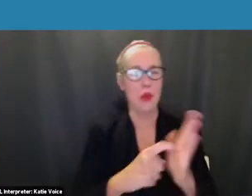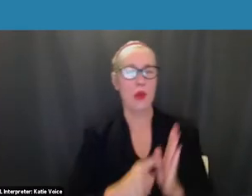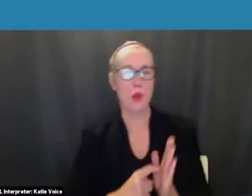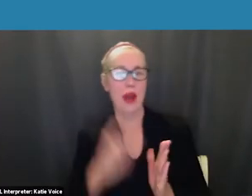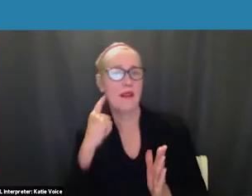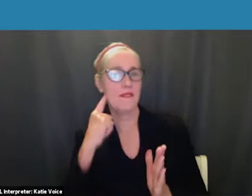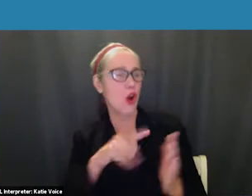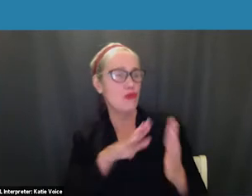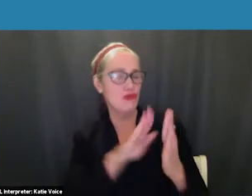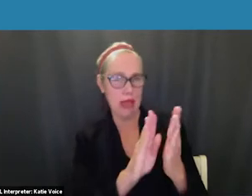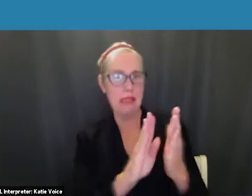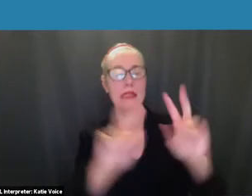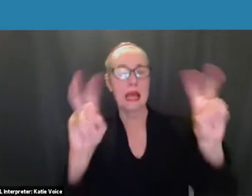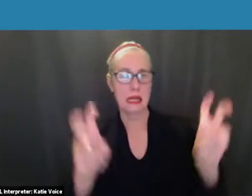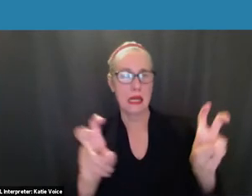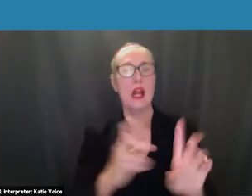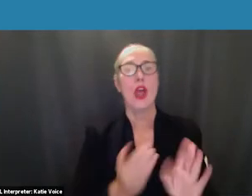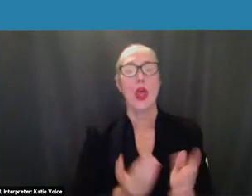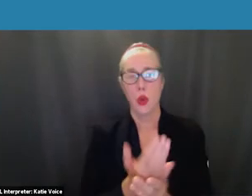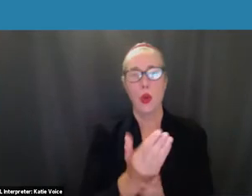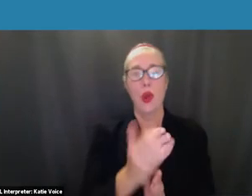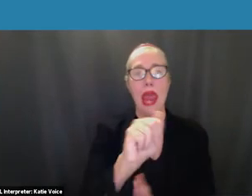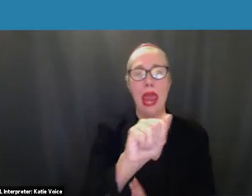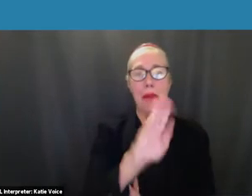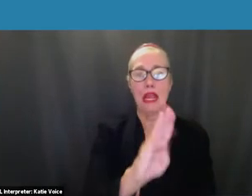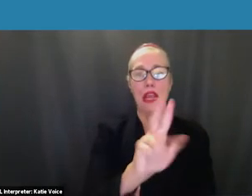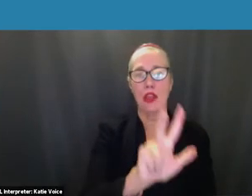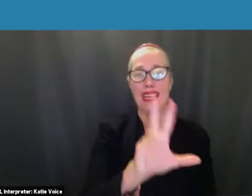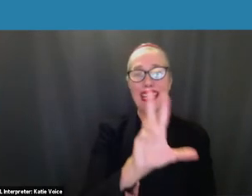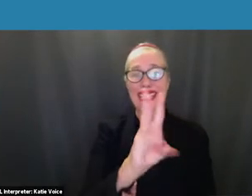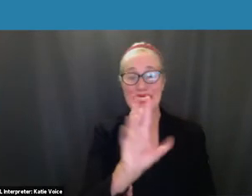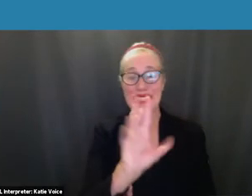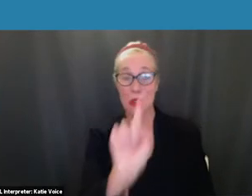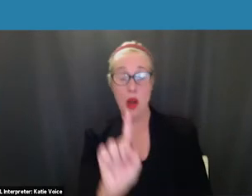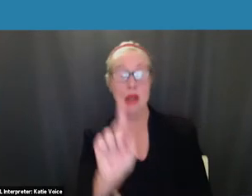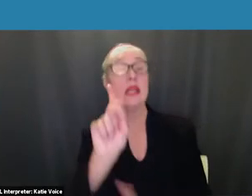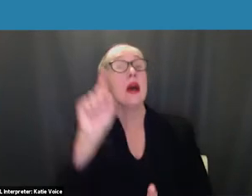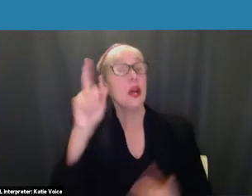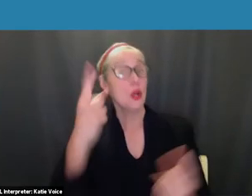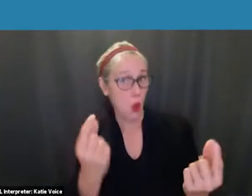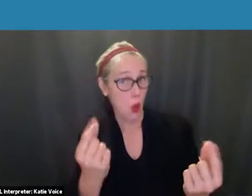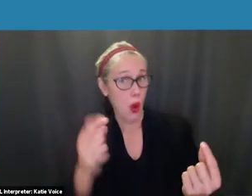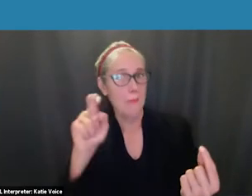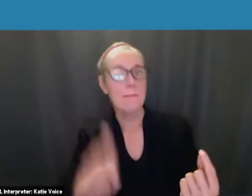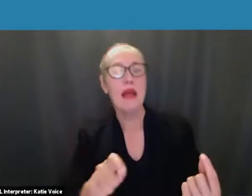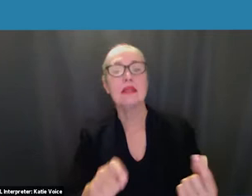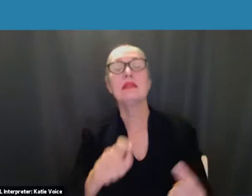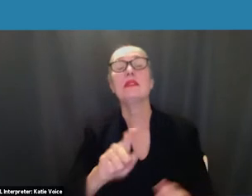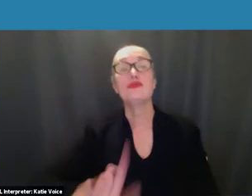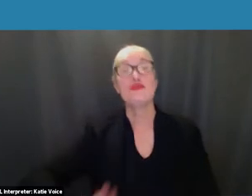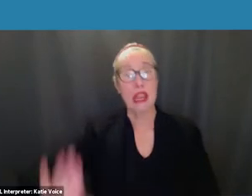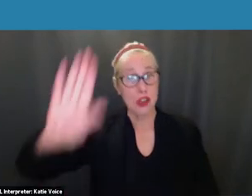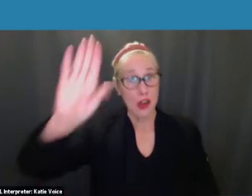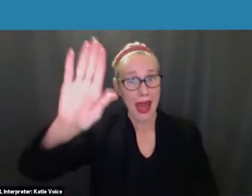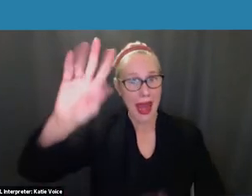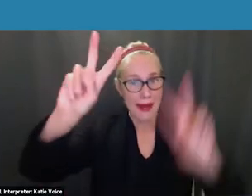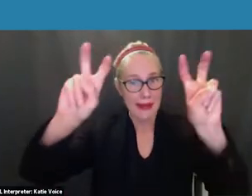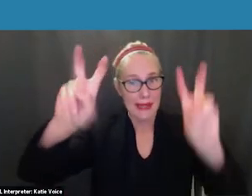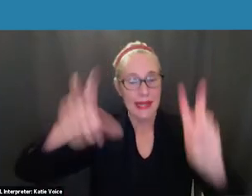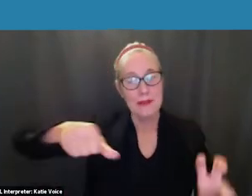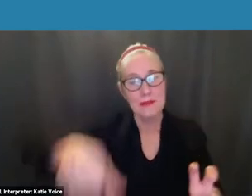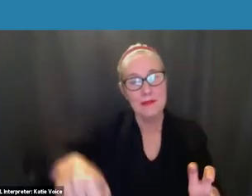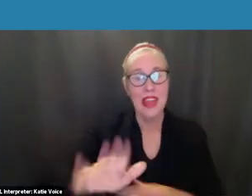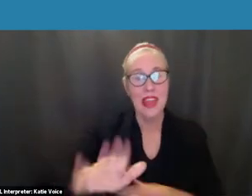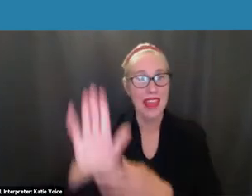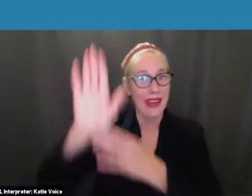per ab-361 members of the public wishing to speak must raise their hands quote-unquote in the zoom webinar platform